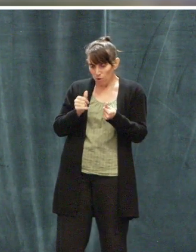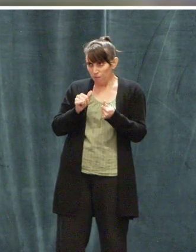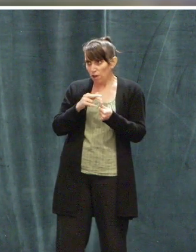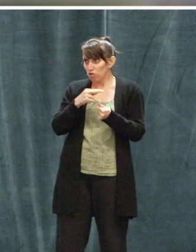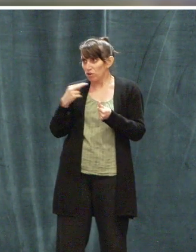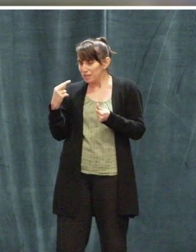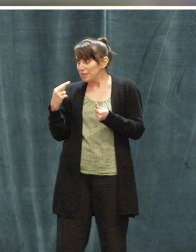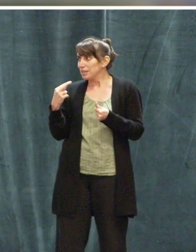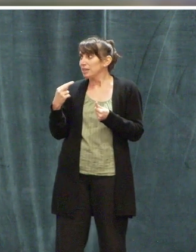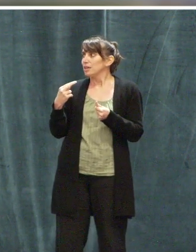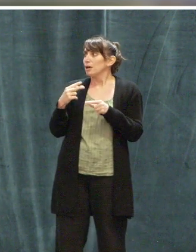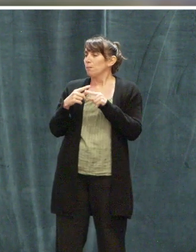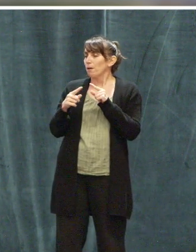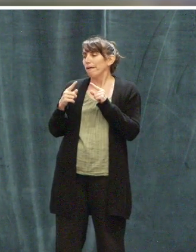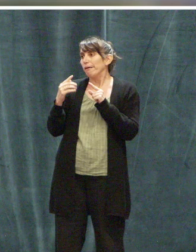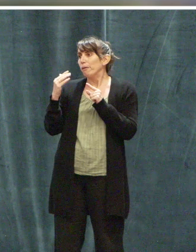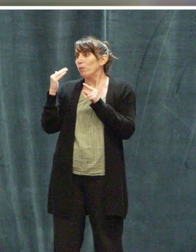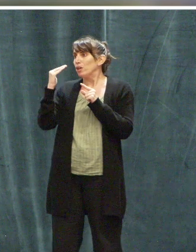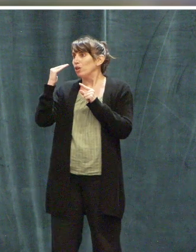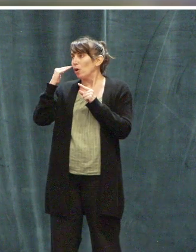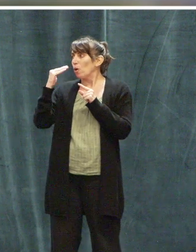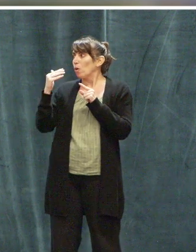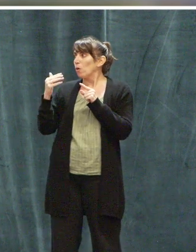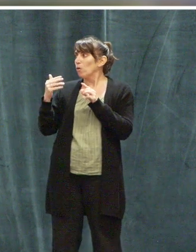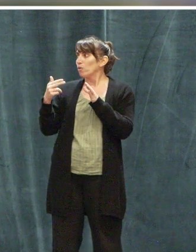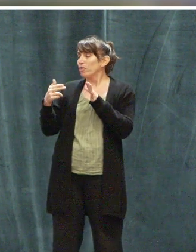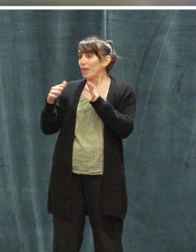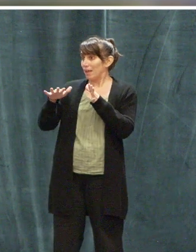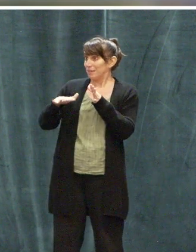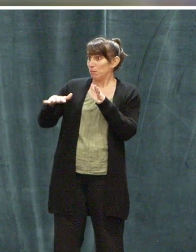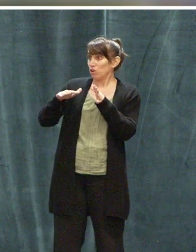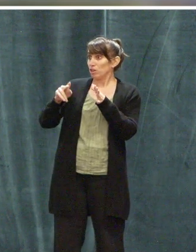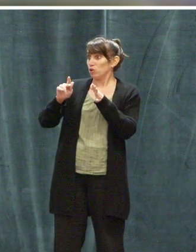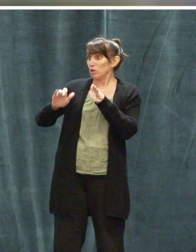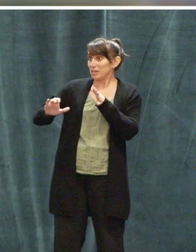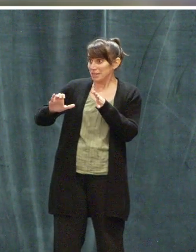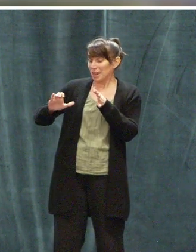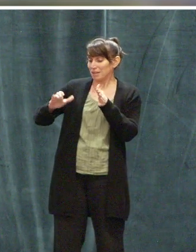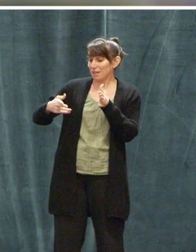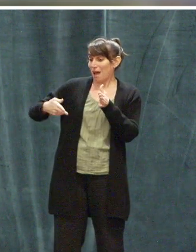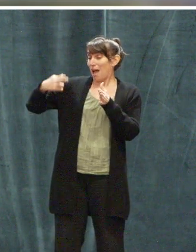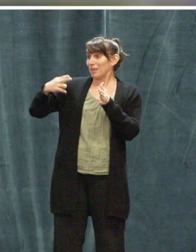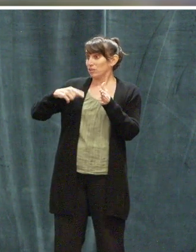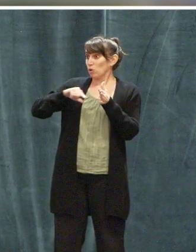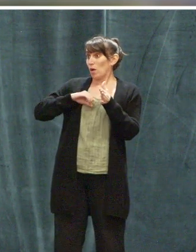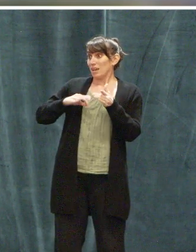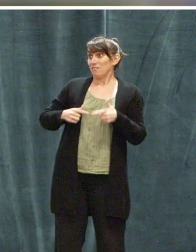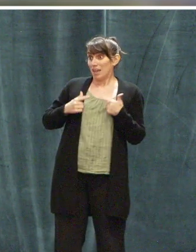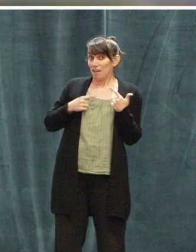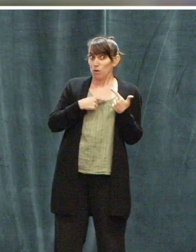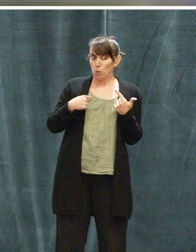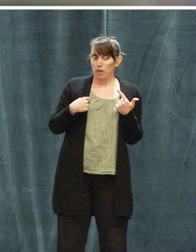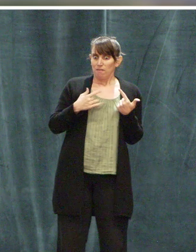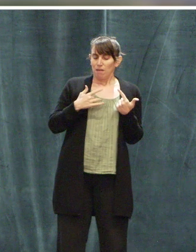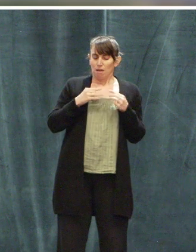of life in this neighborhood, which we know has the highest quality of life of any neighborhood in New York City, I think, or one of them. And so we're all blessed to be here, and